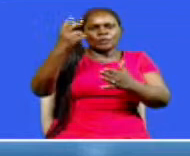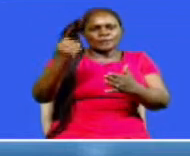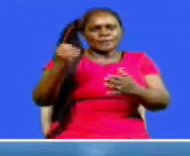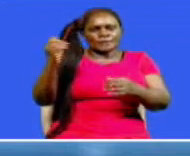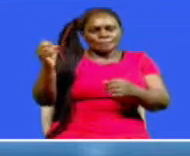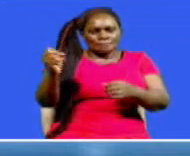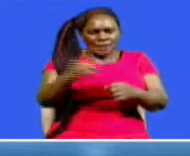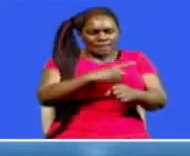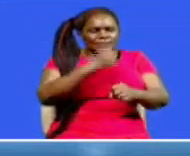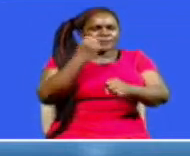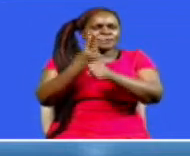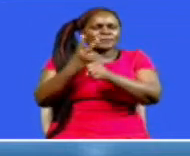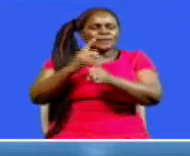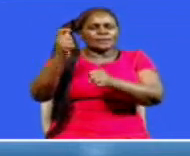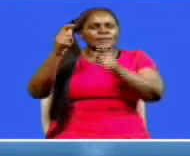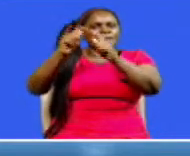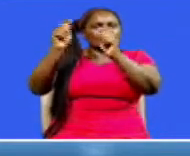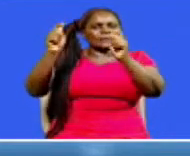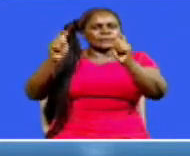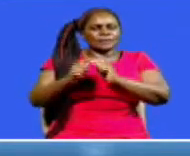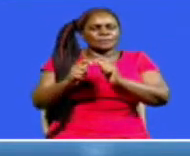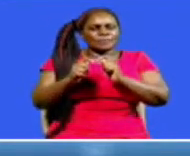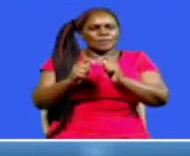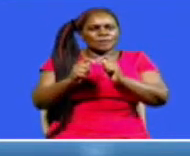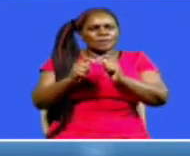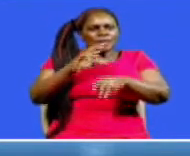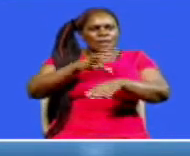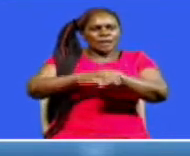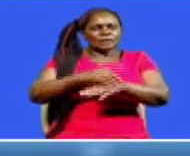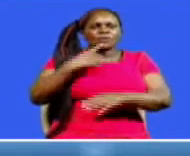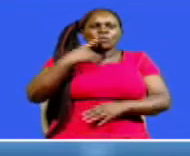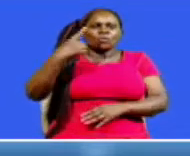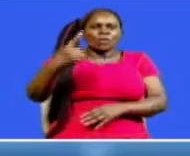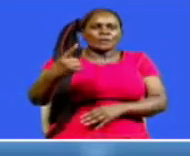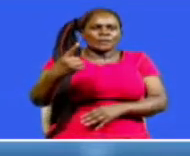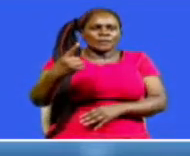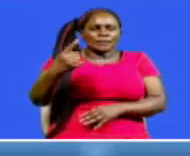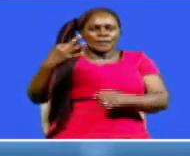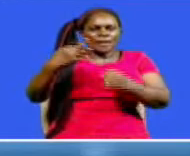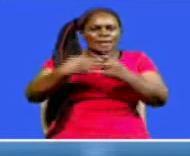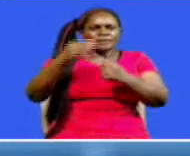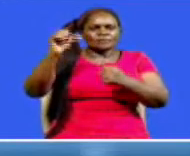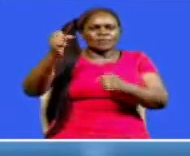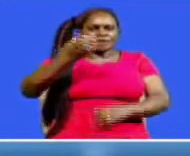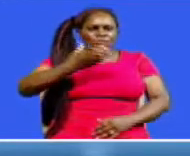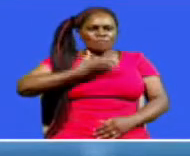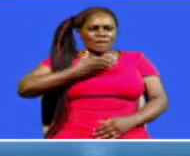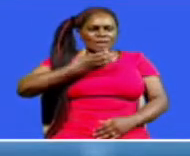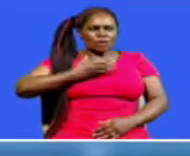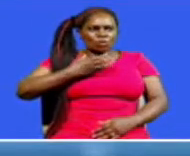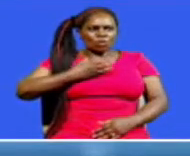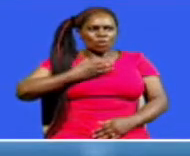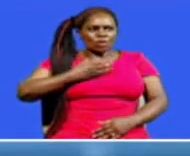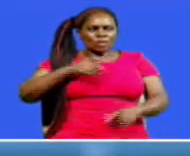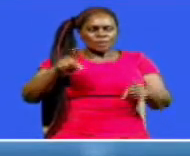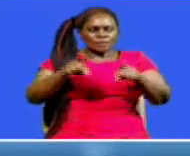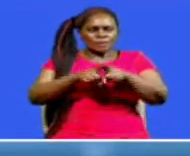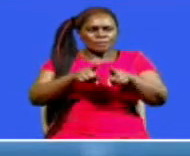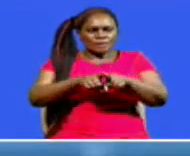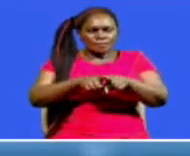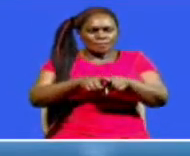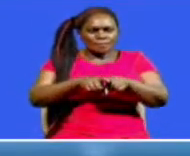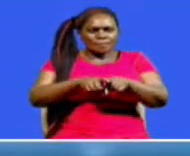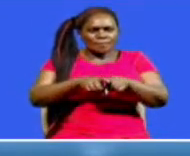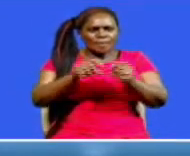of December. Kenya's team, Jusiri, won a total of 185 medals. That's 46 gold, 54 silver,